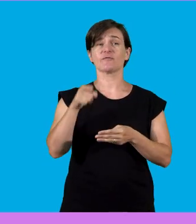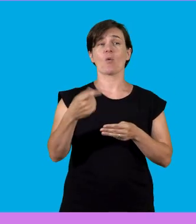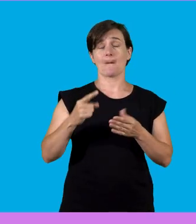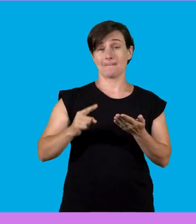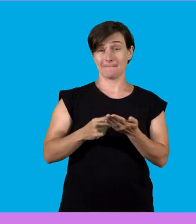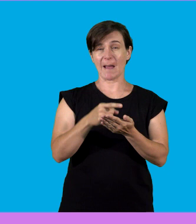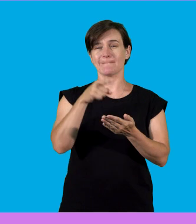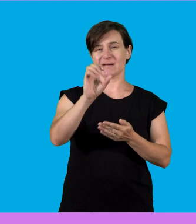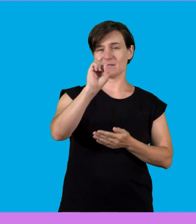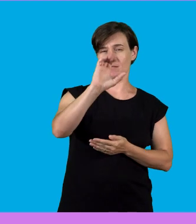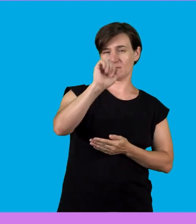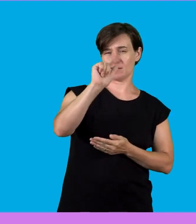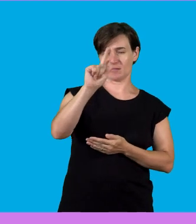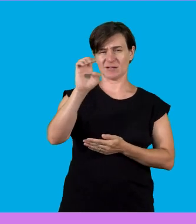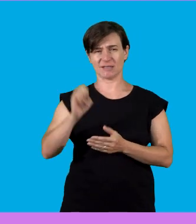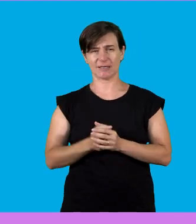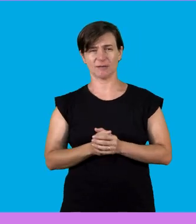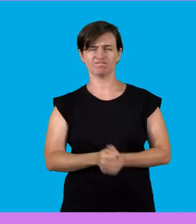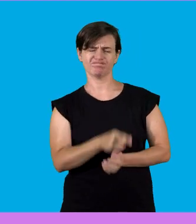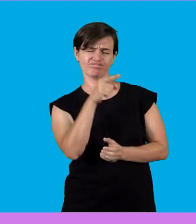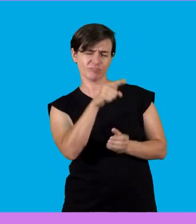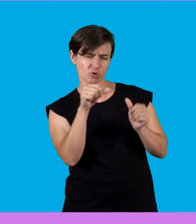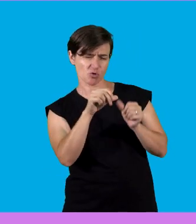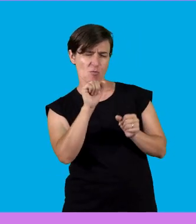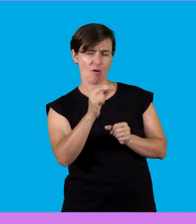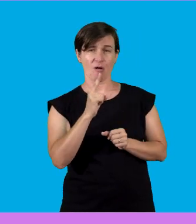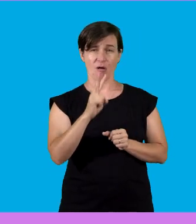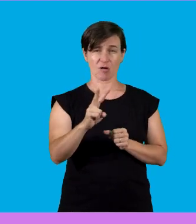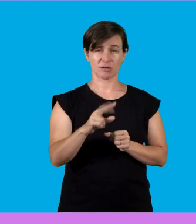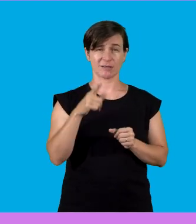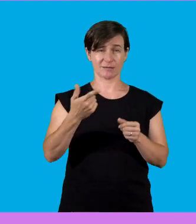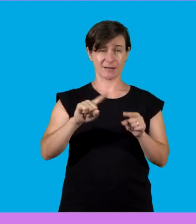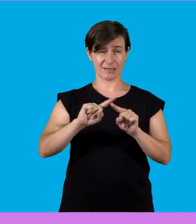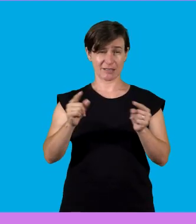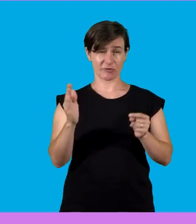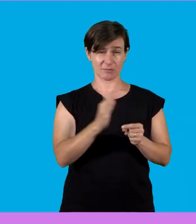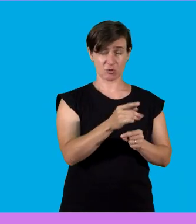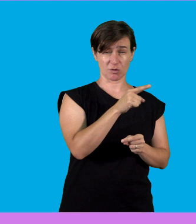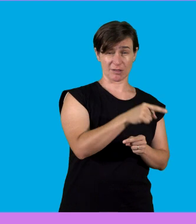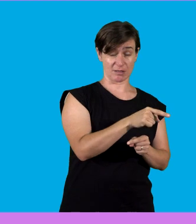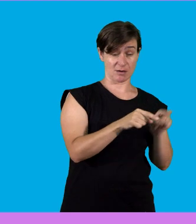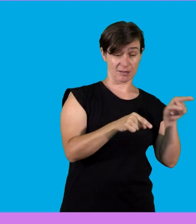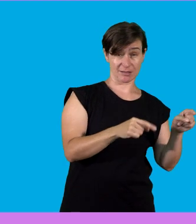and scale. According to her answer, the actual difference between two towns is